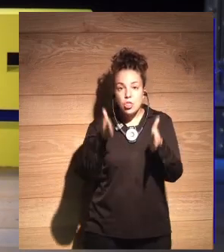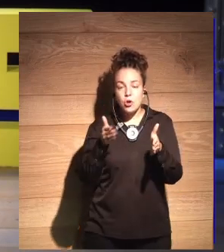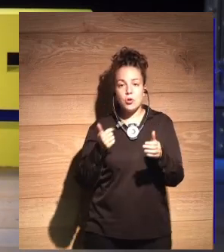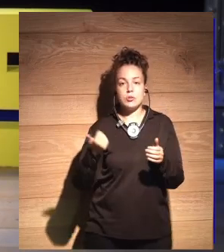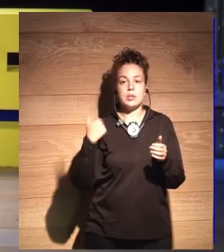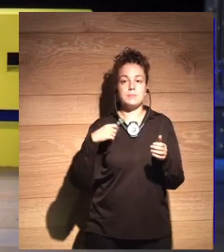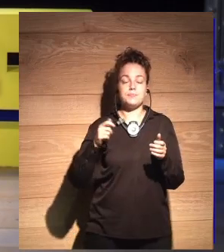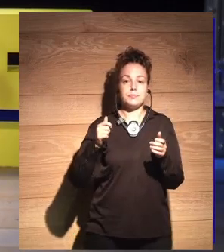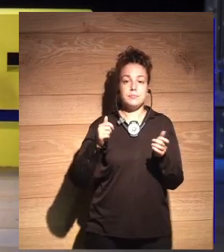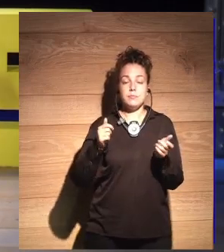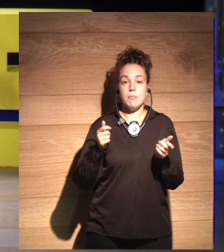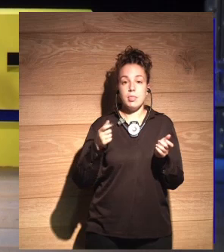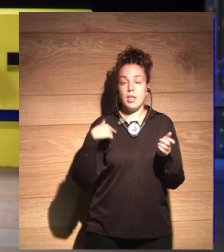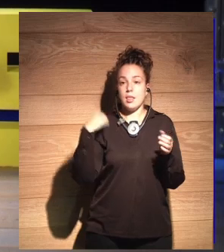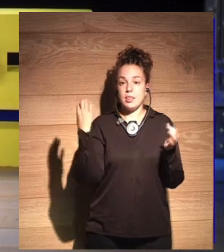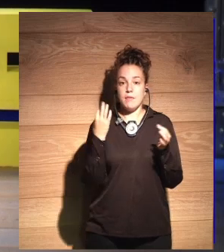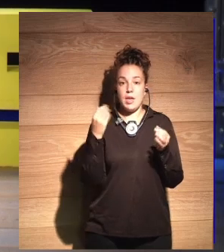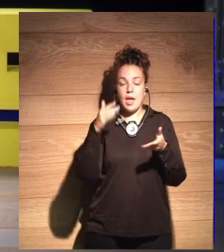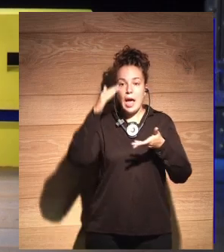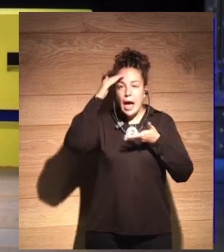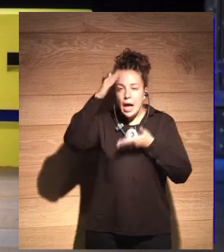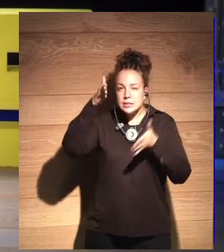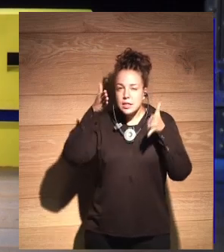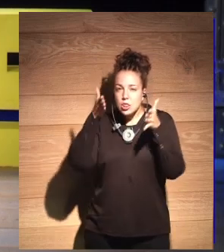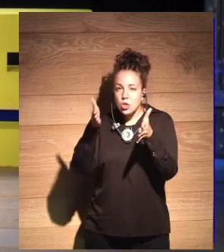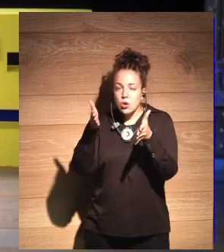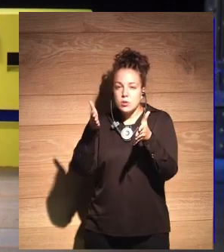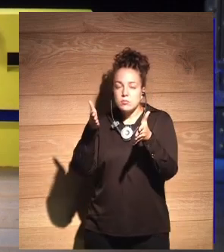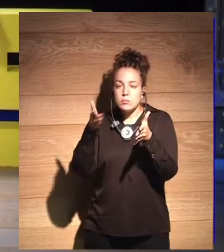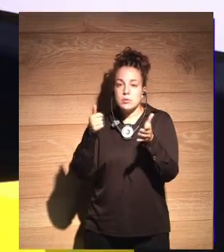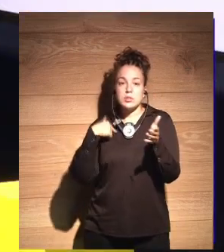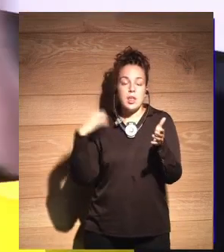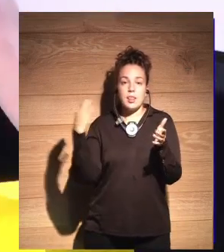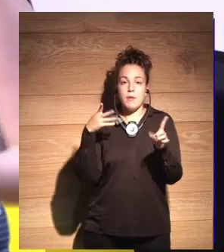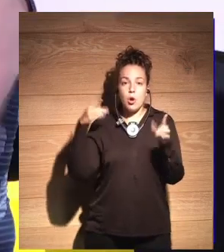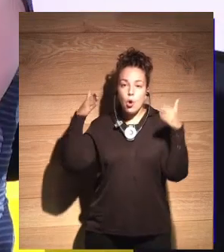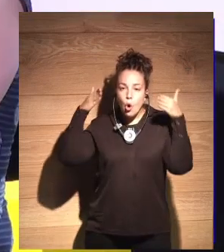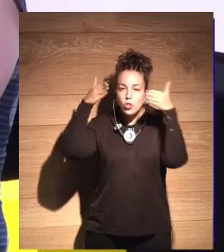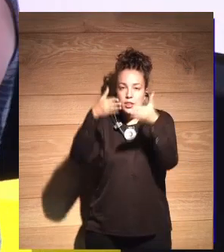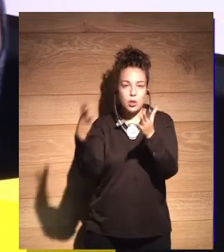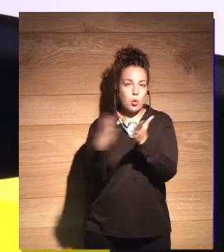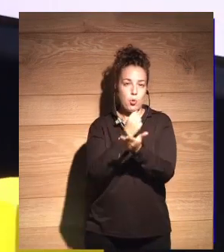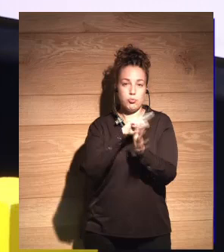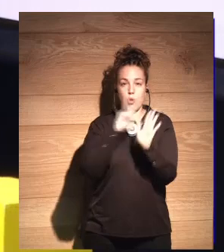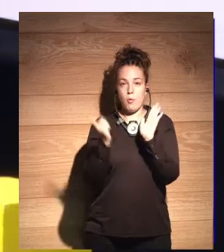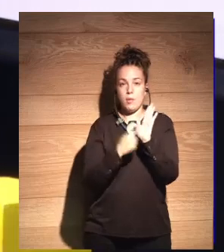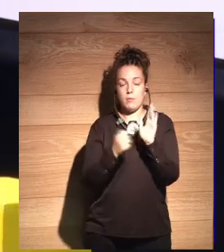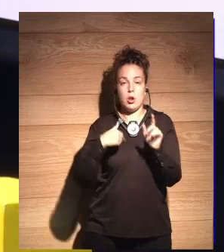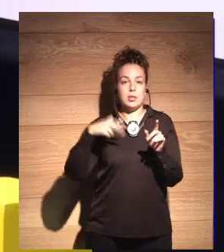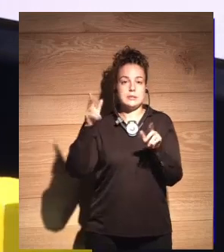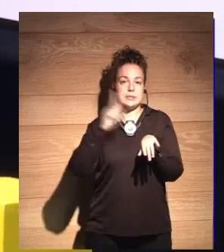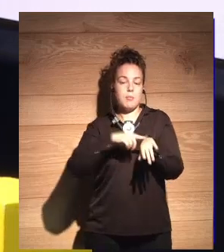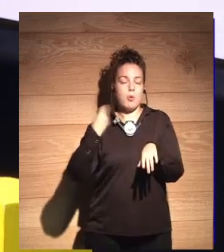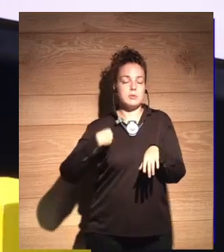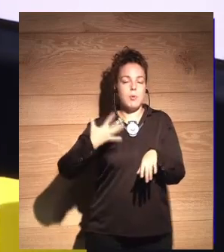to, but it requires all of your attention. But you can still hear. Out here, you can still feel a sense